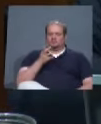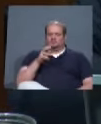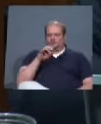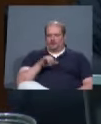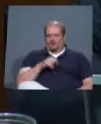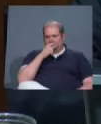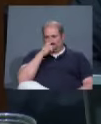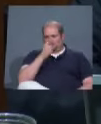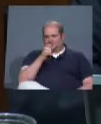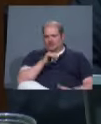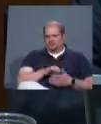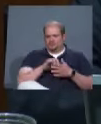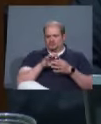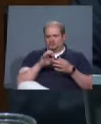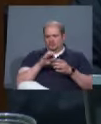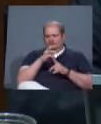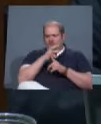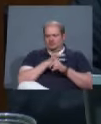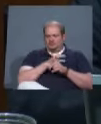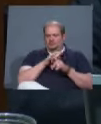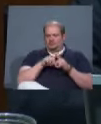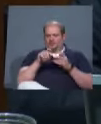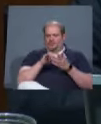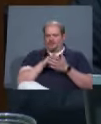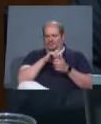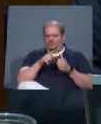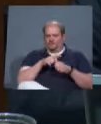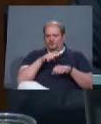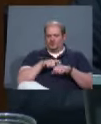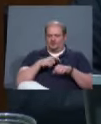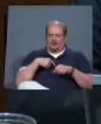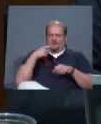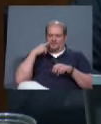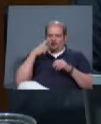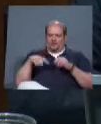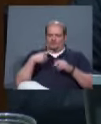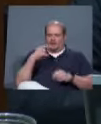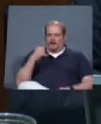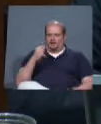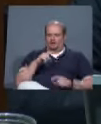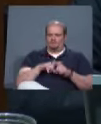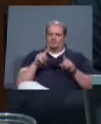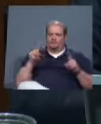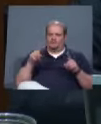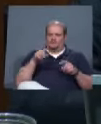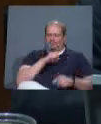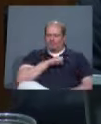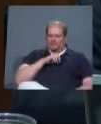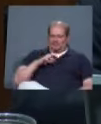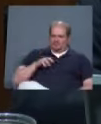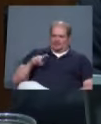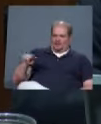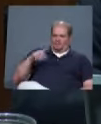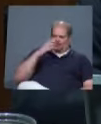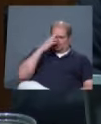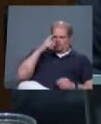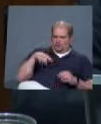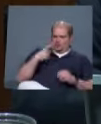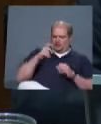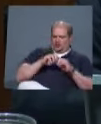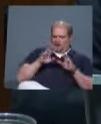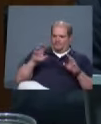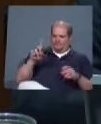it's interesting that you said they've been there 6 months, but this is the first I've just heard about it. So, but the staff was aware of, because obviously